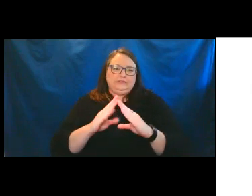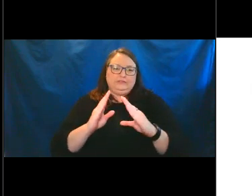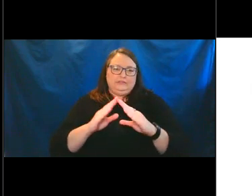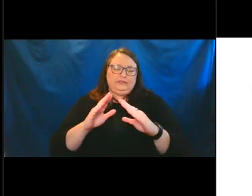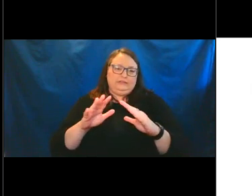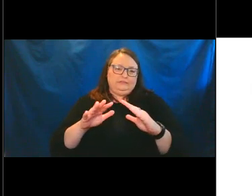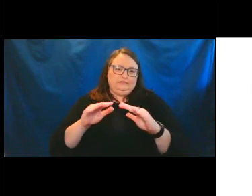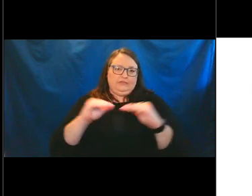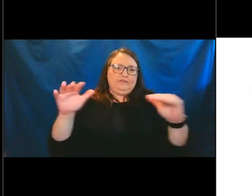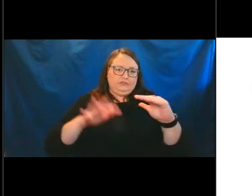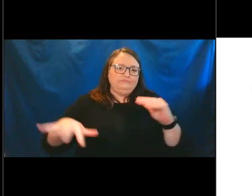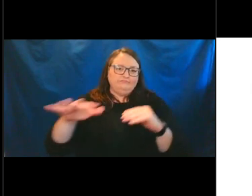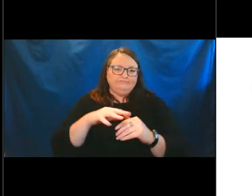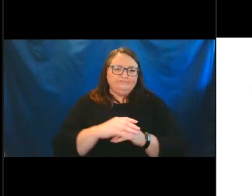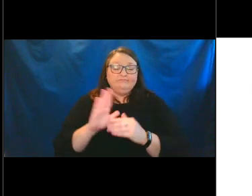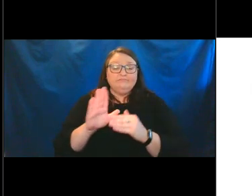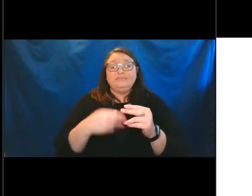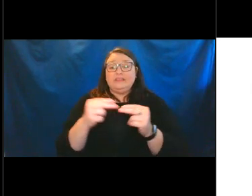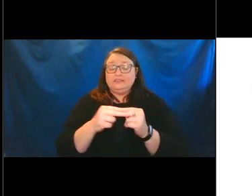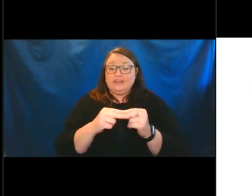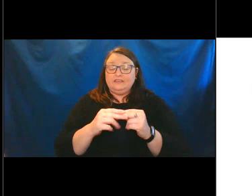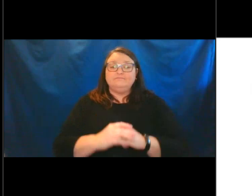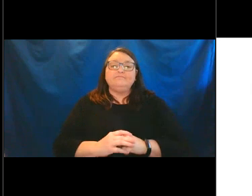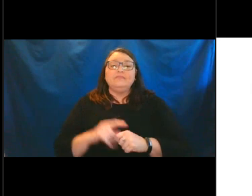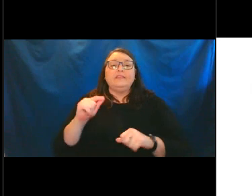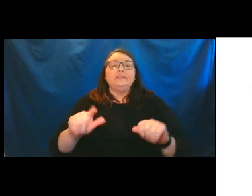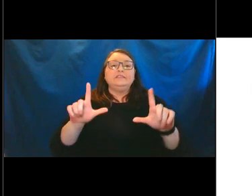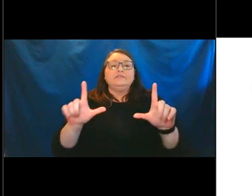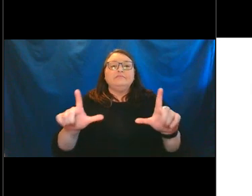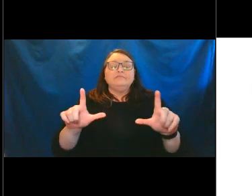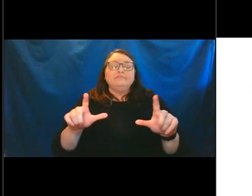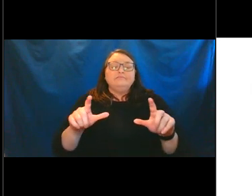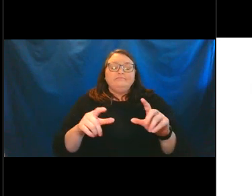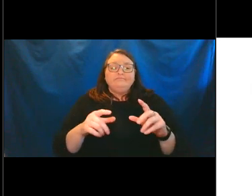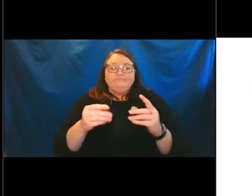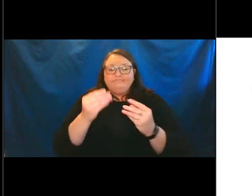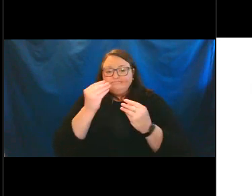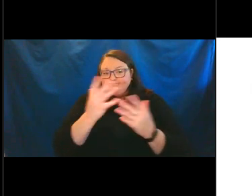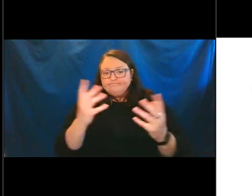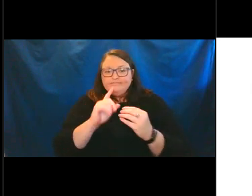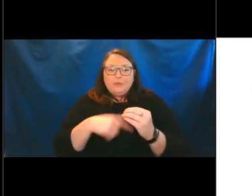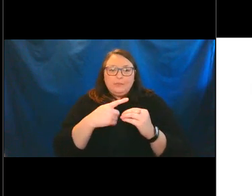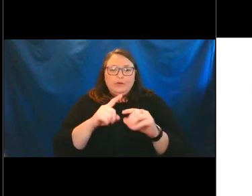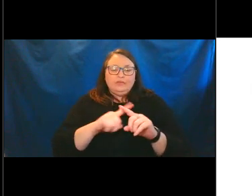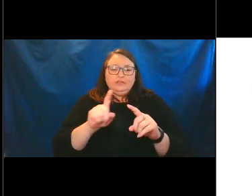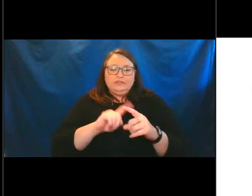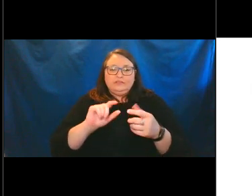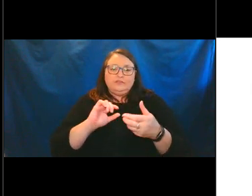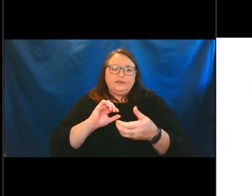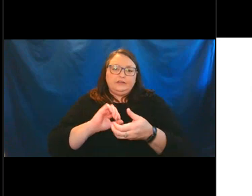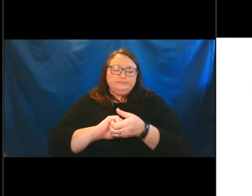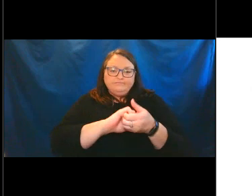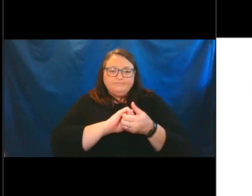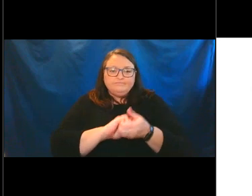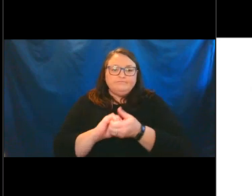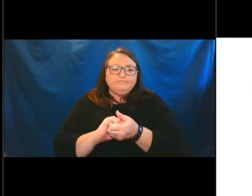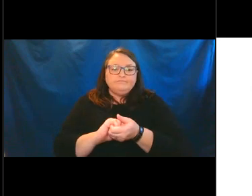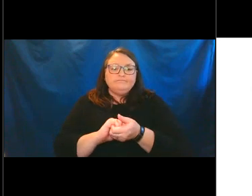This chart gives you a sense of the variety of stakeholders that we are bringing on board to make the work of the